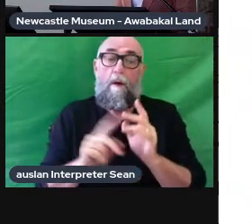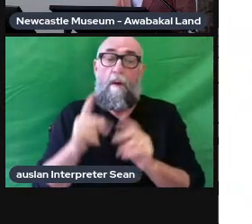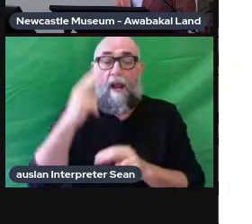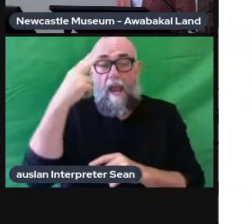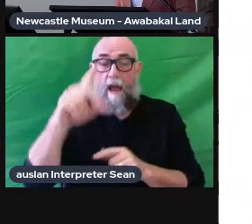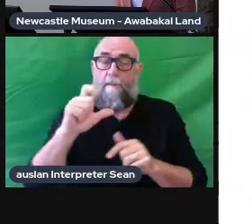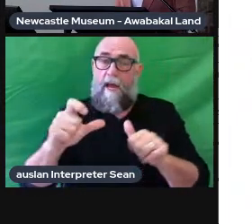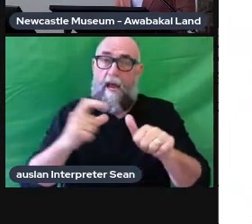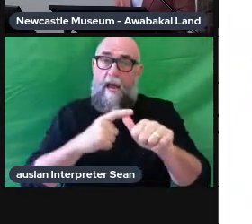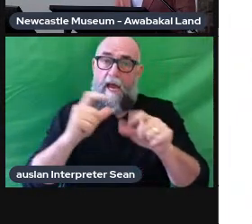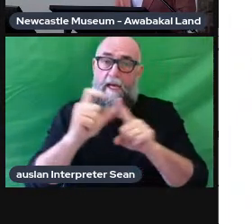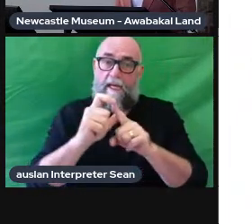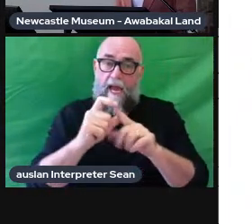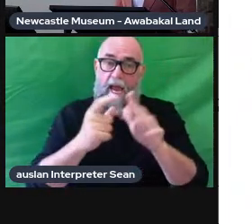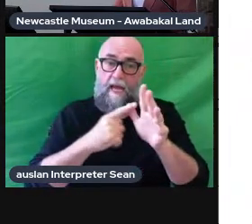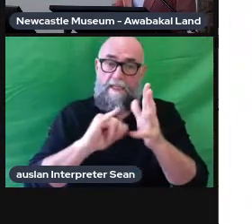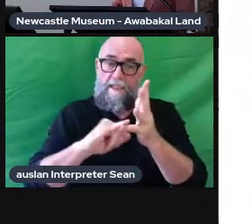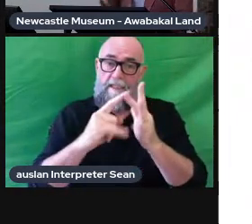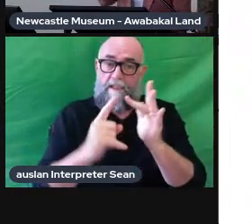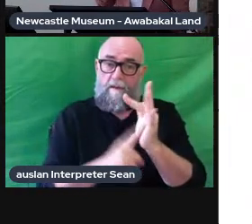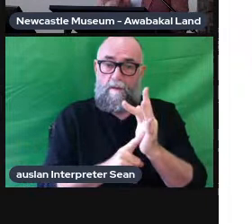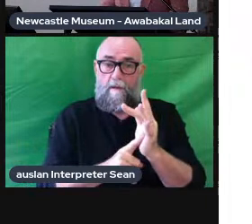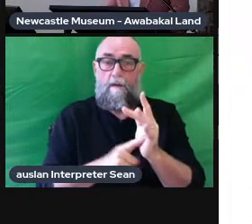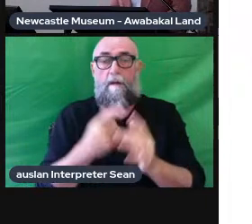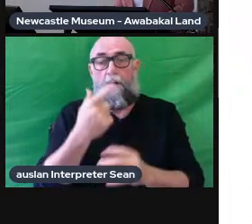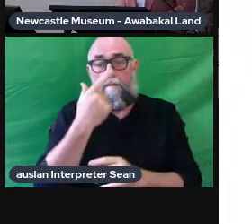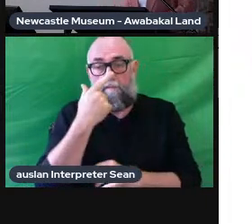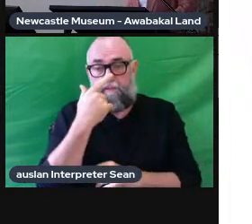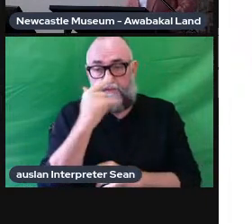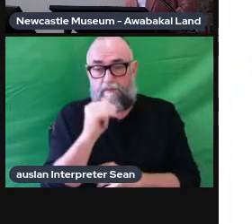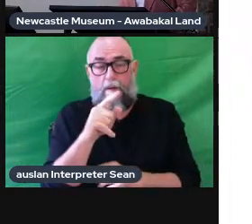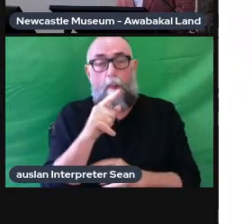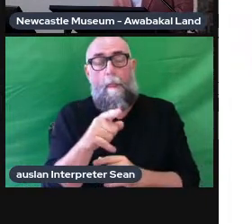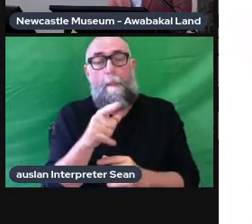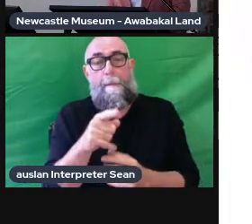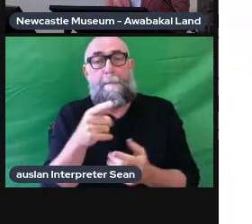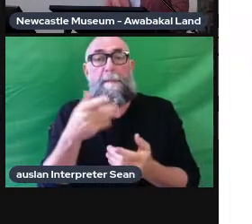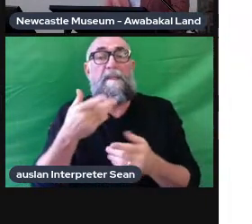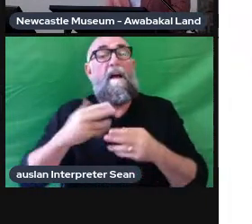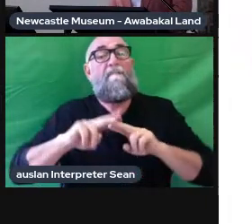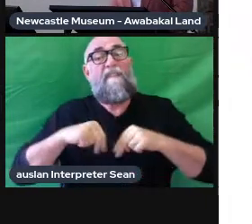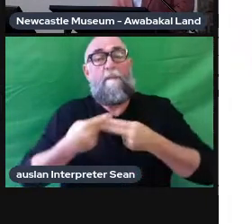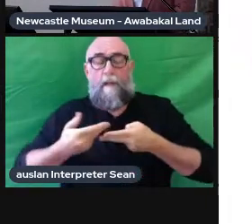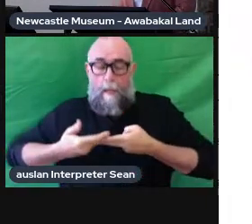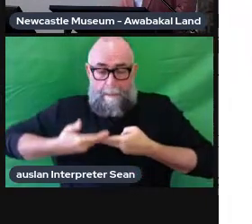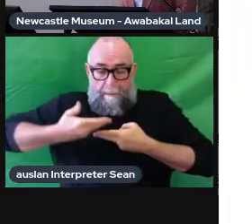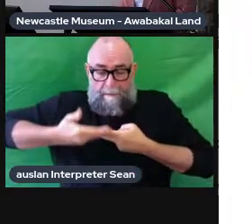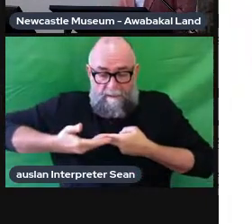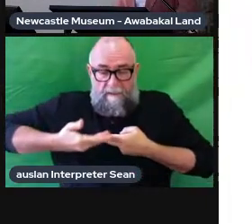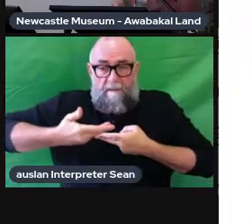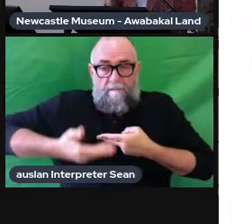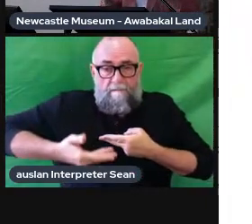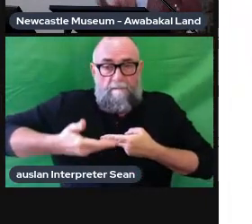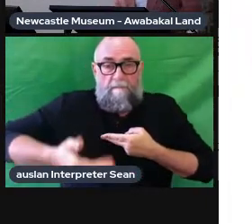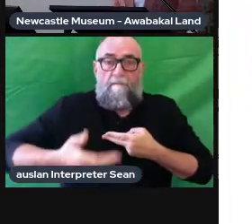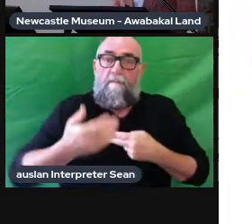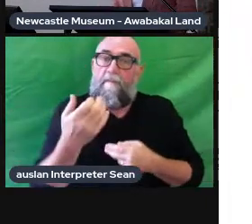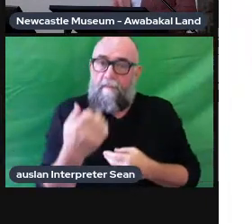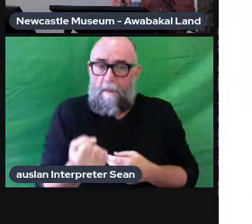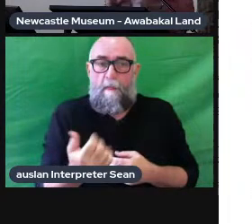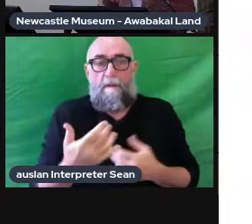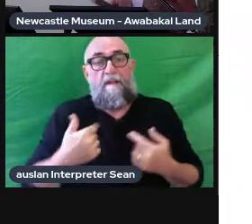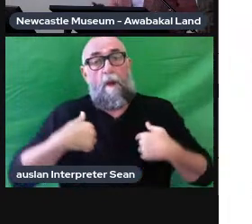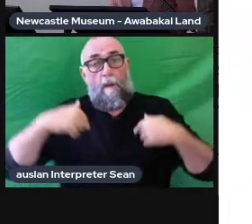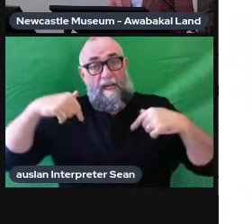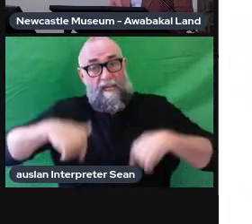caused by the Notch3 gene, a mutation that's carried through family lines. And here at the HMRI, we are doing a lot of